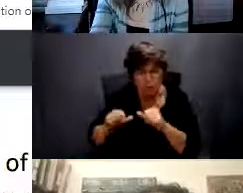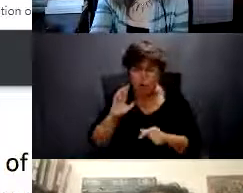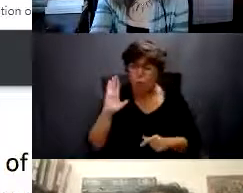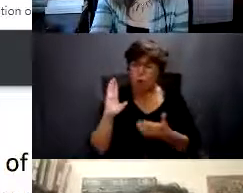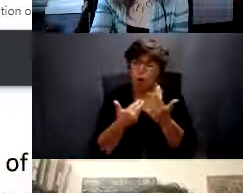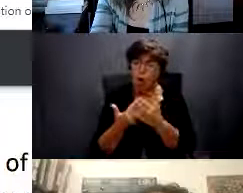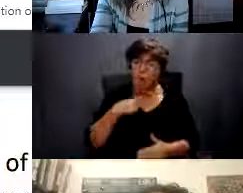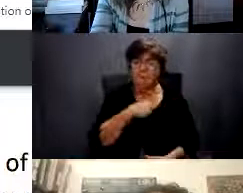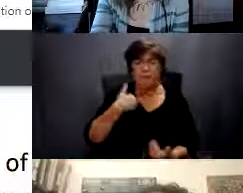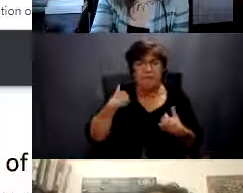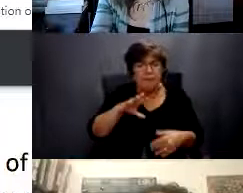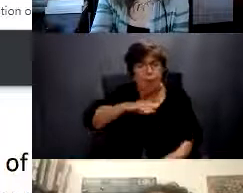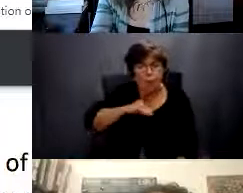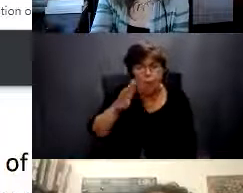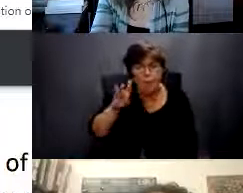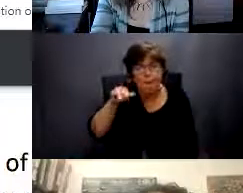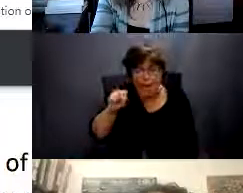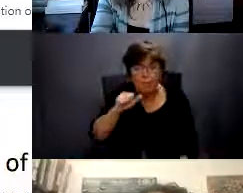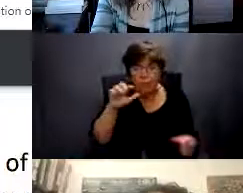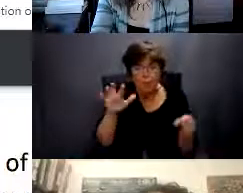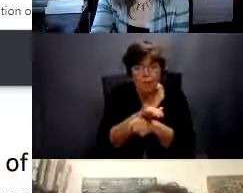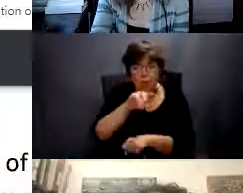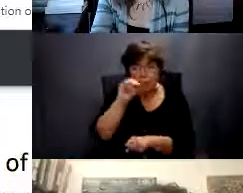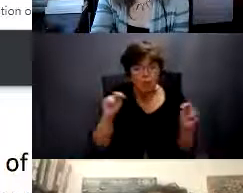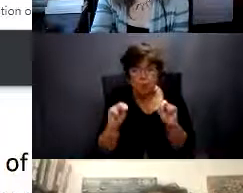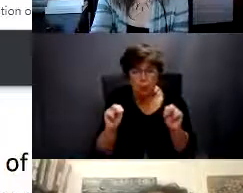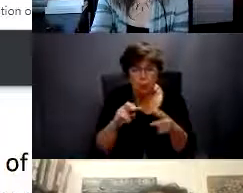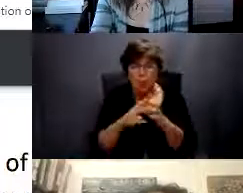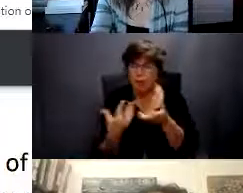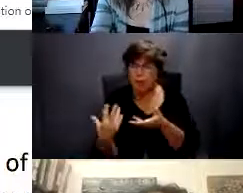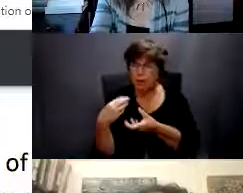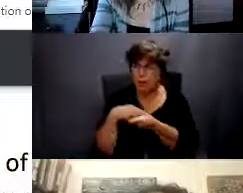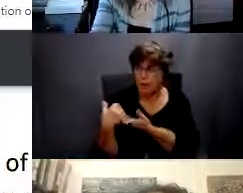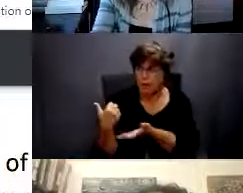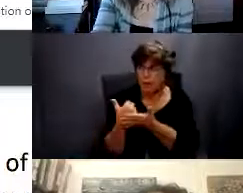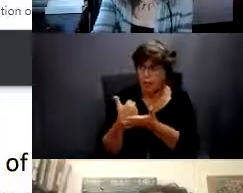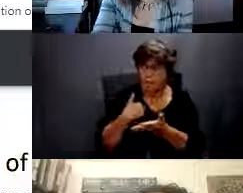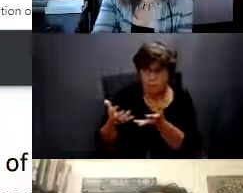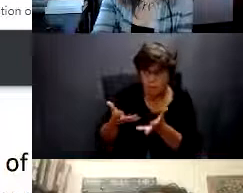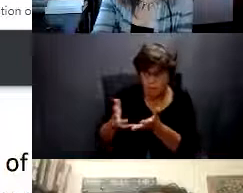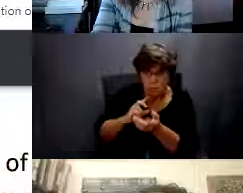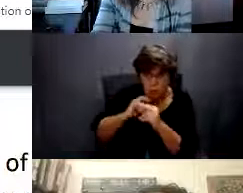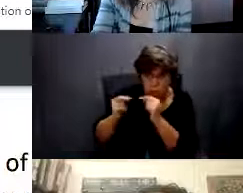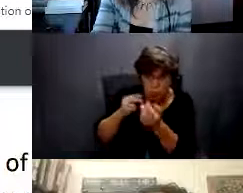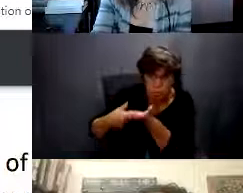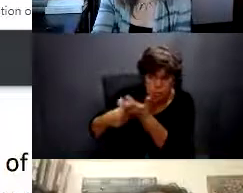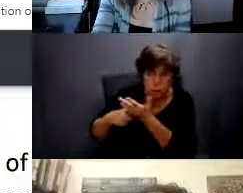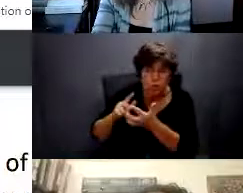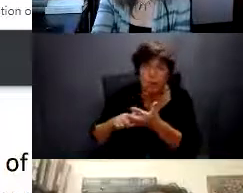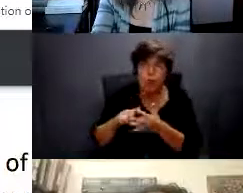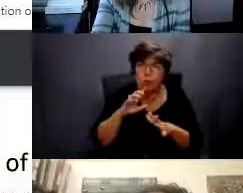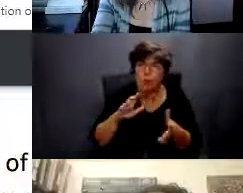not necessarily reflect the character of our being. However, it is our responsibility to